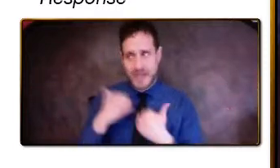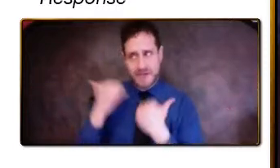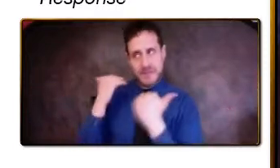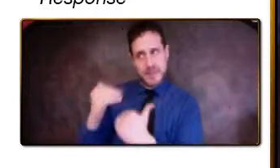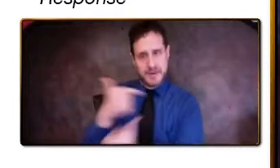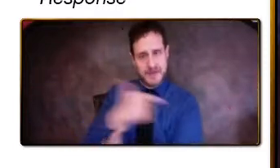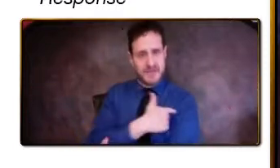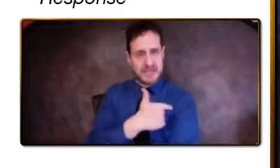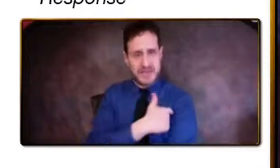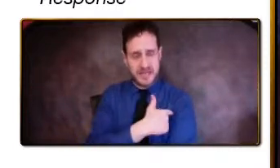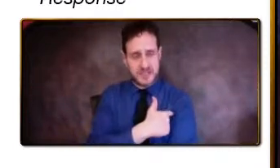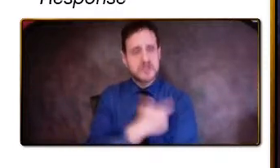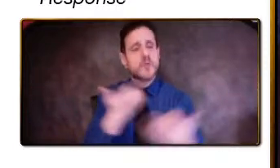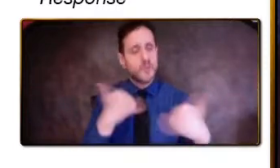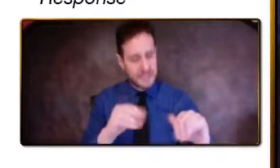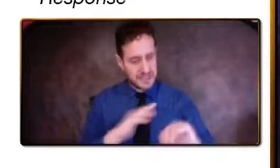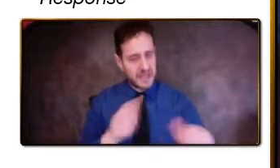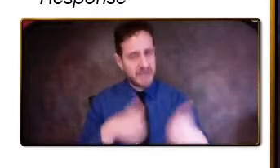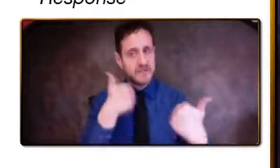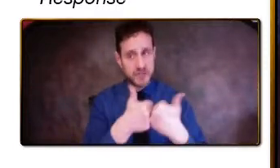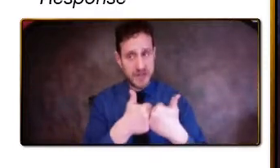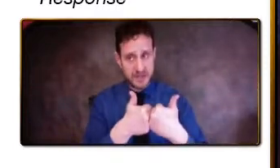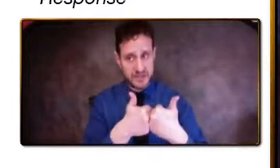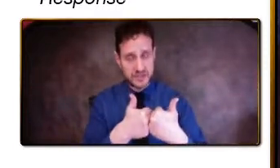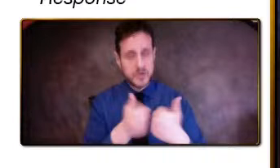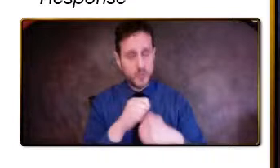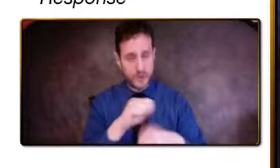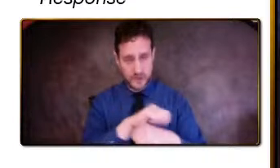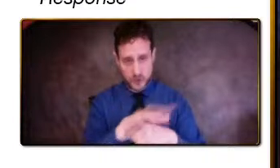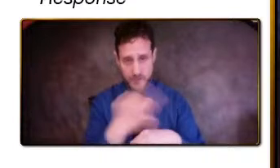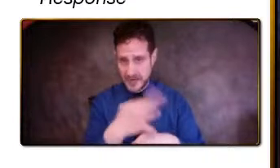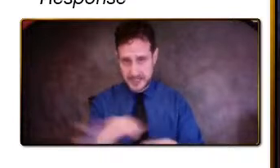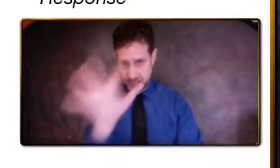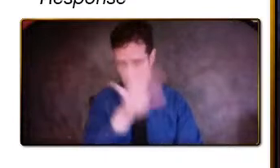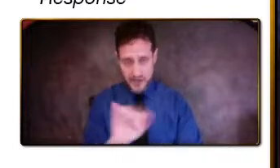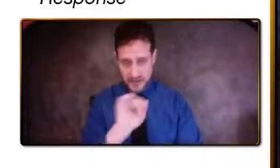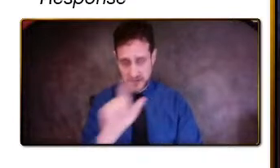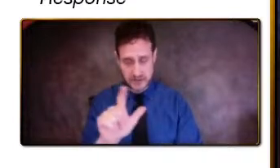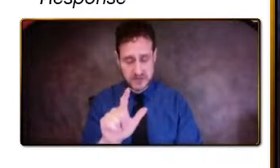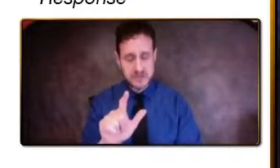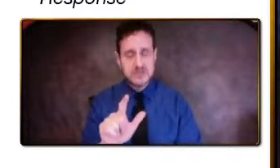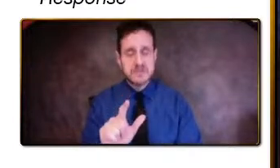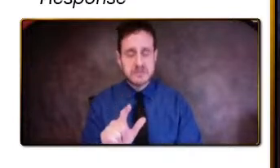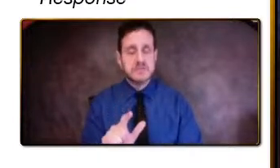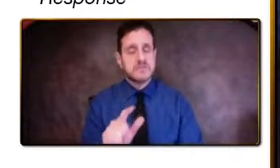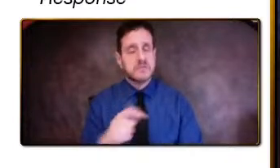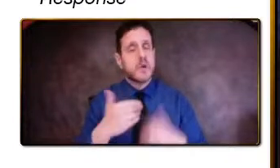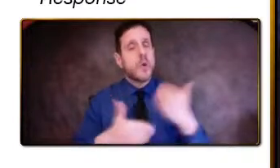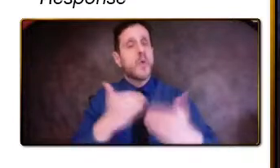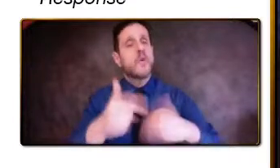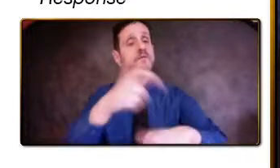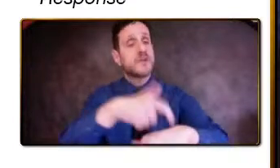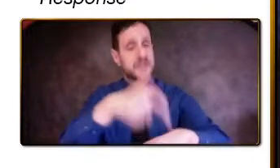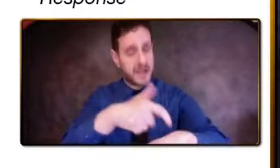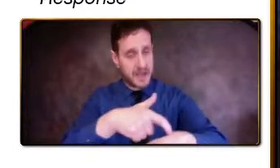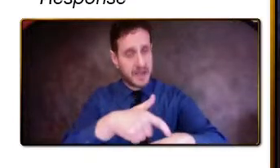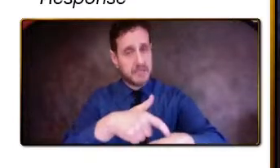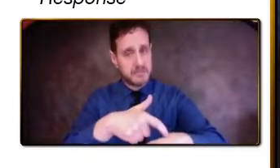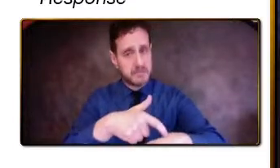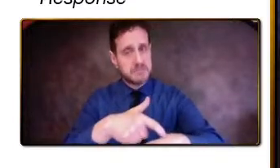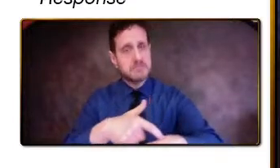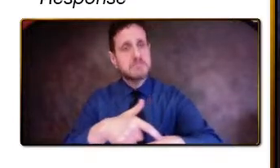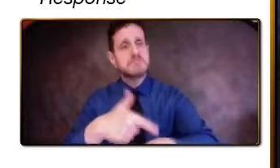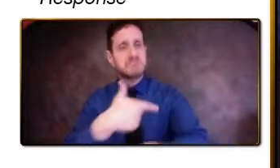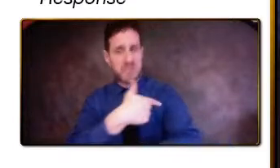challenge that we have with COVID-19 across the state. It will gradually overtake the numbers, which